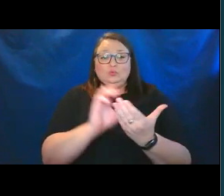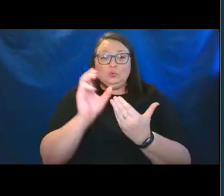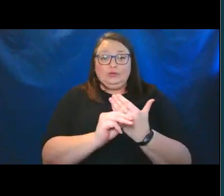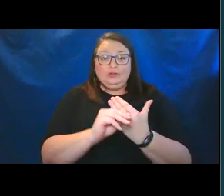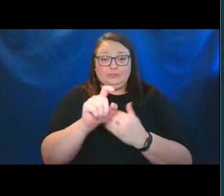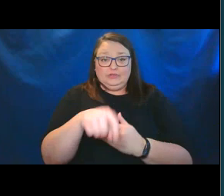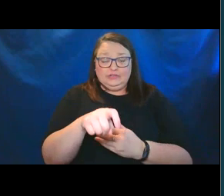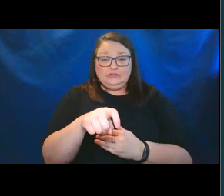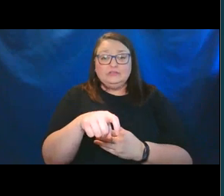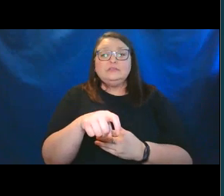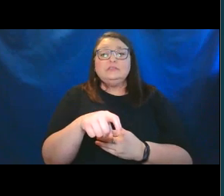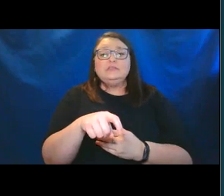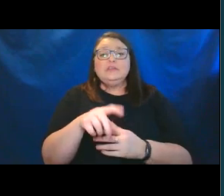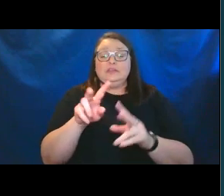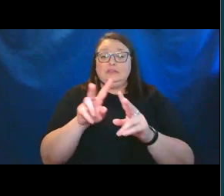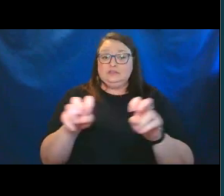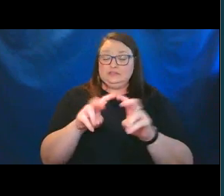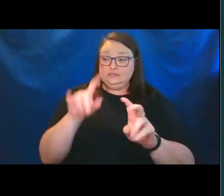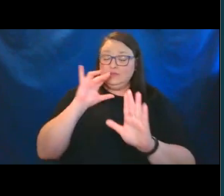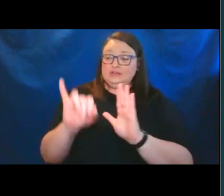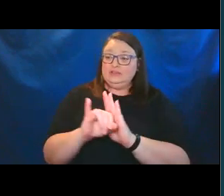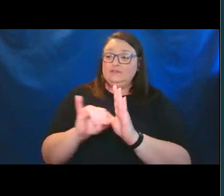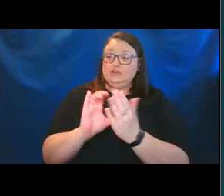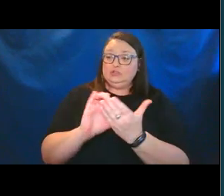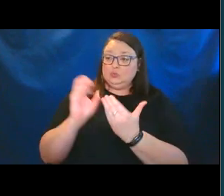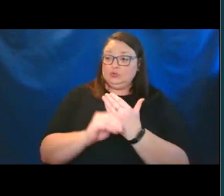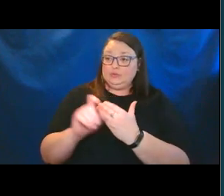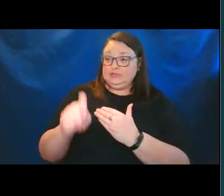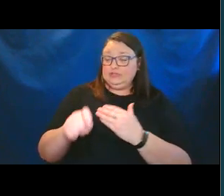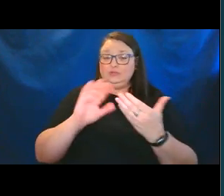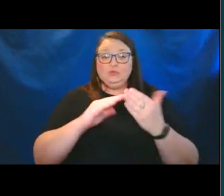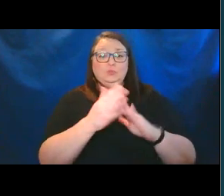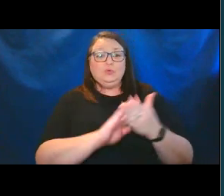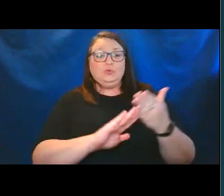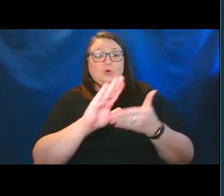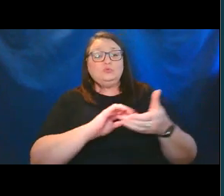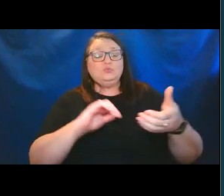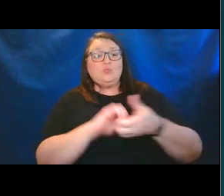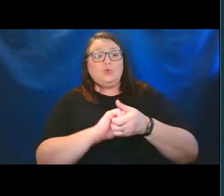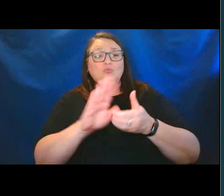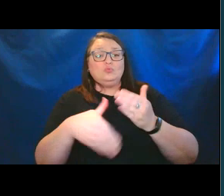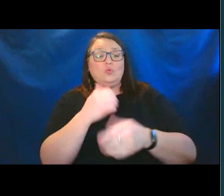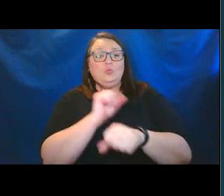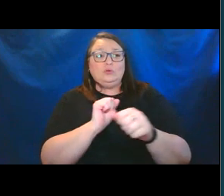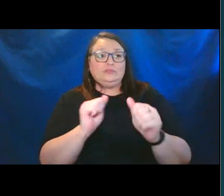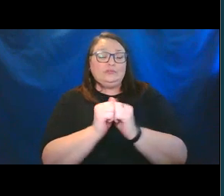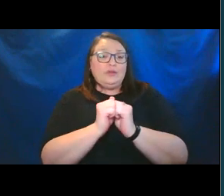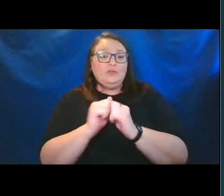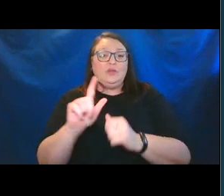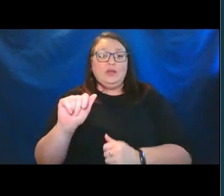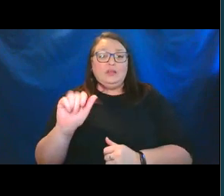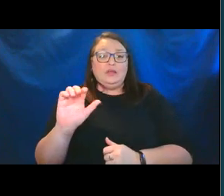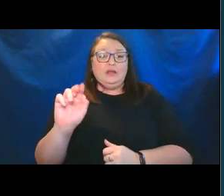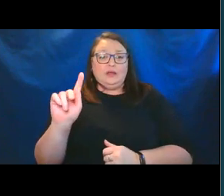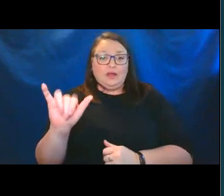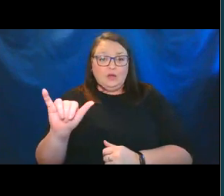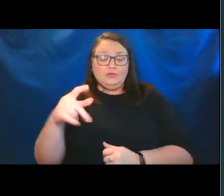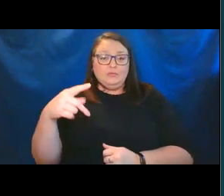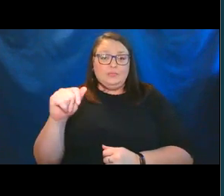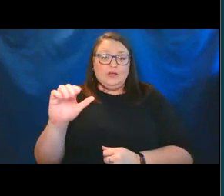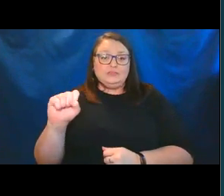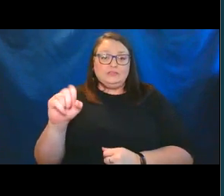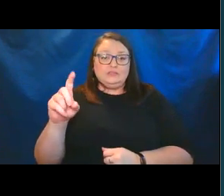the assessment identifies curriculum needs, the community college partners, we will all work together. LA County, Pasadena City College, we